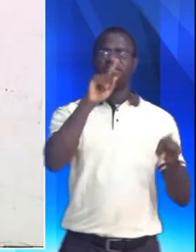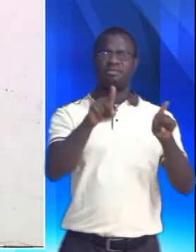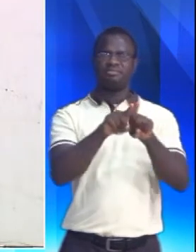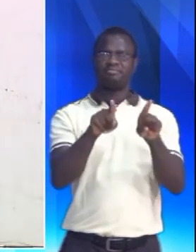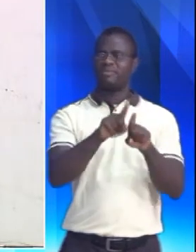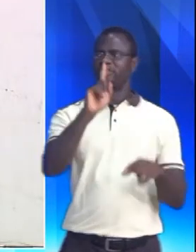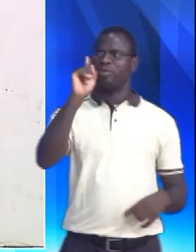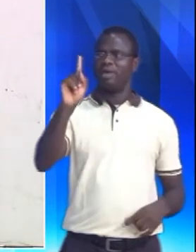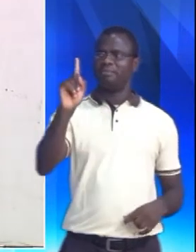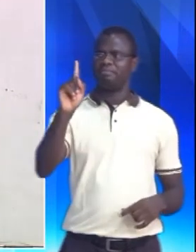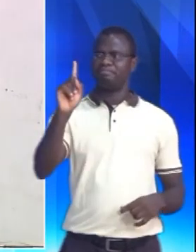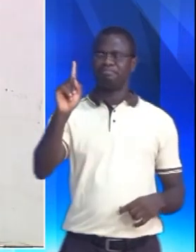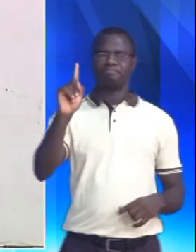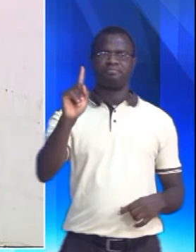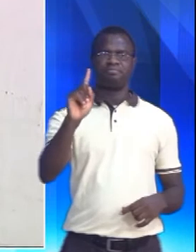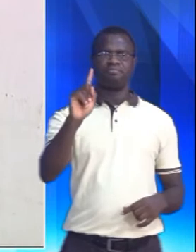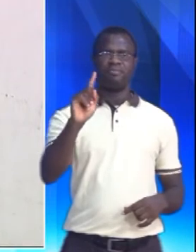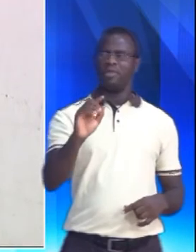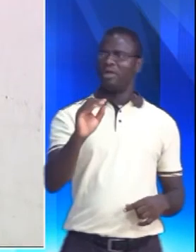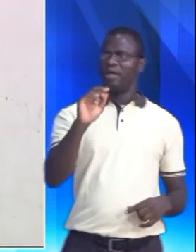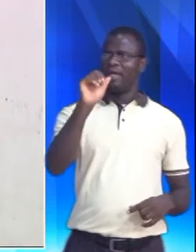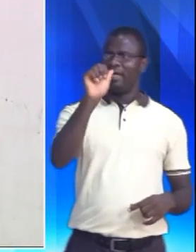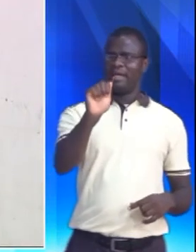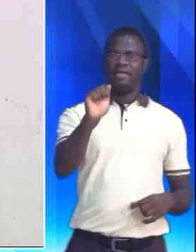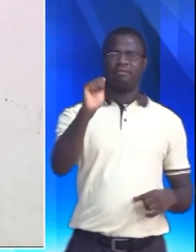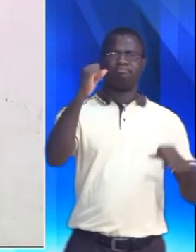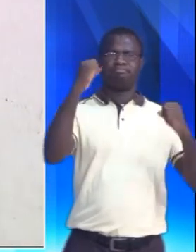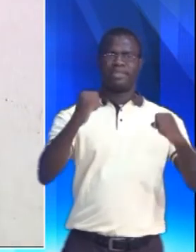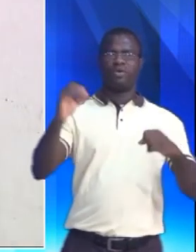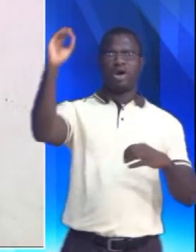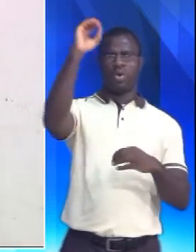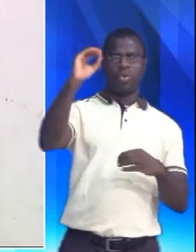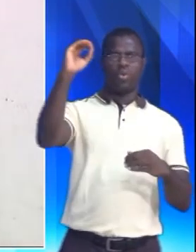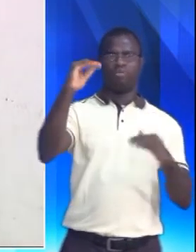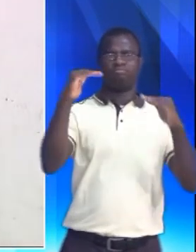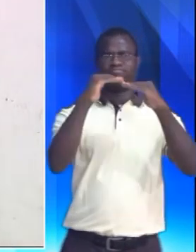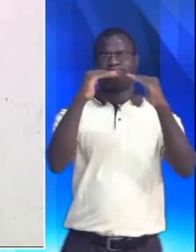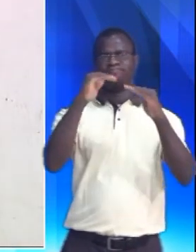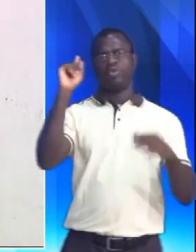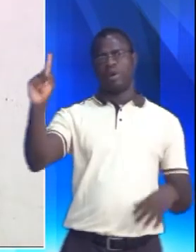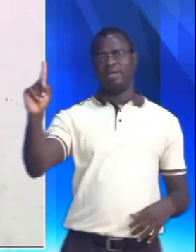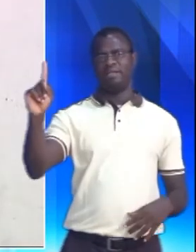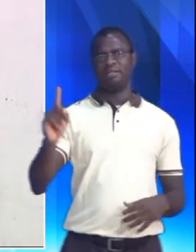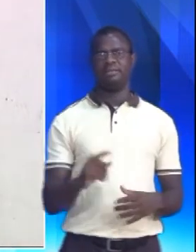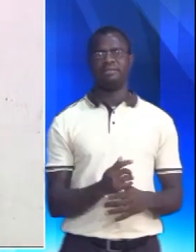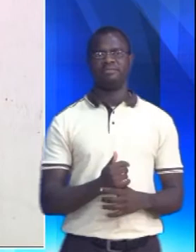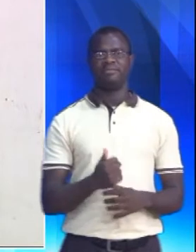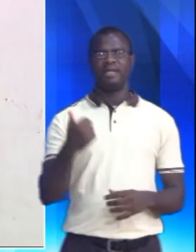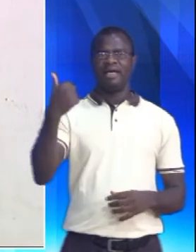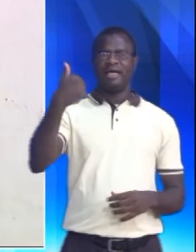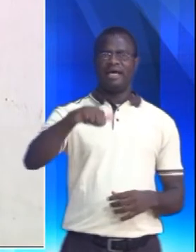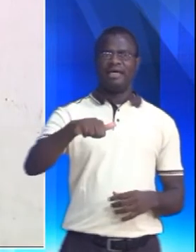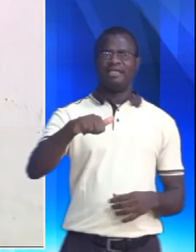What we mean by this one is any other number apart from 0 itself raised